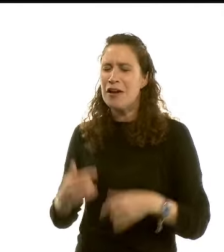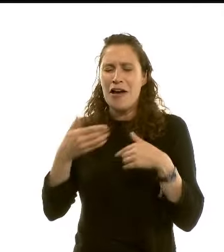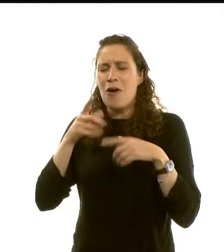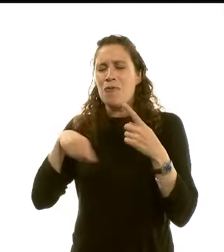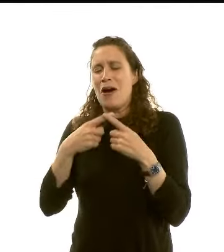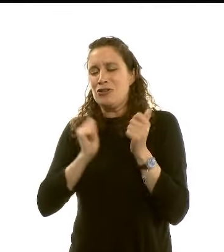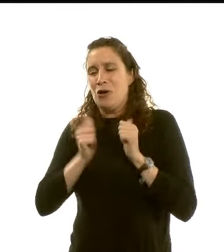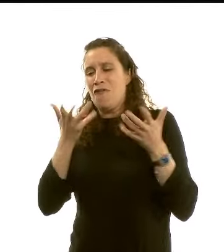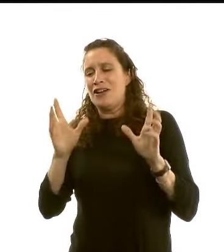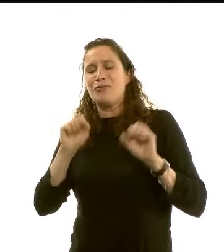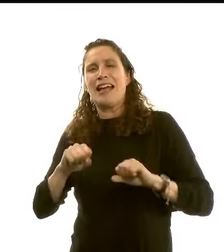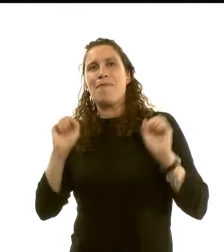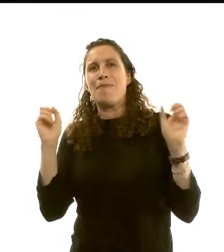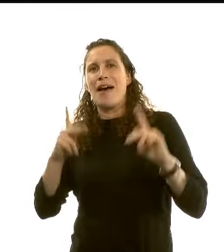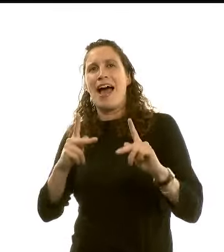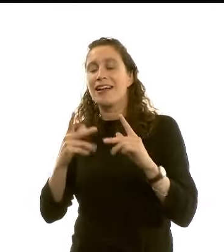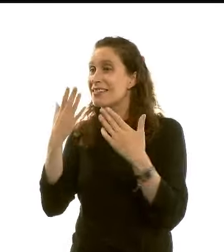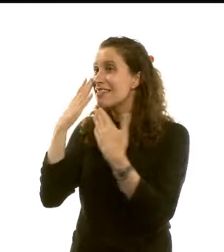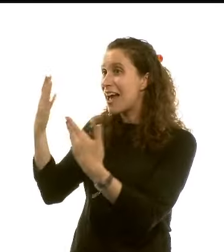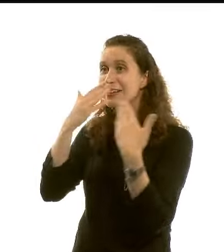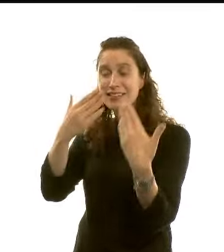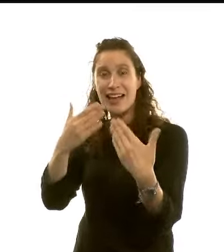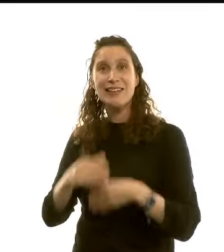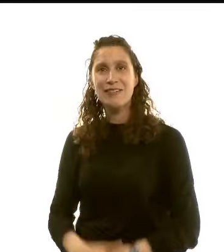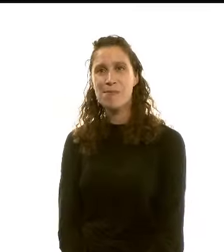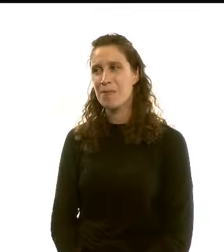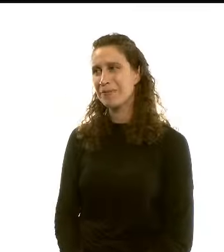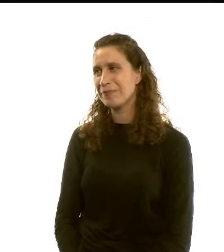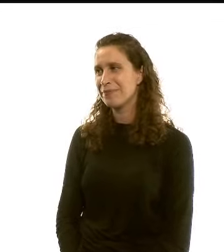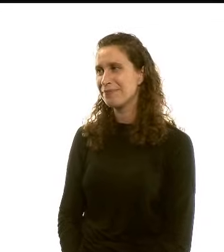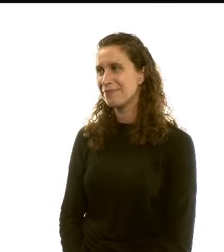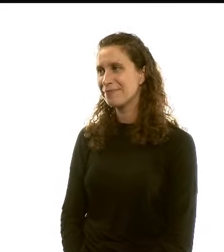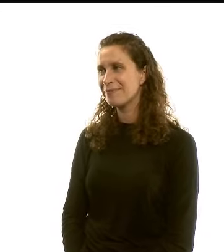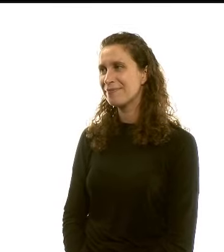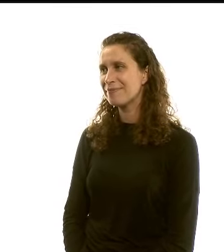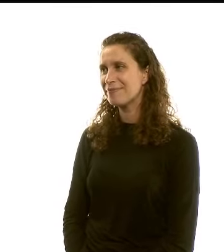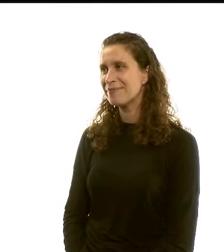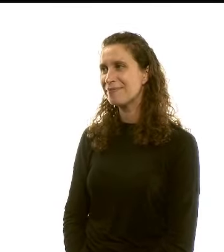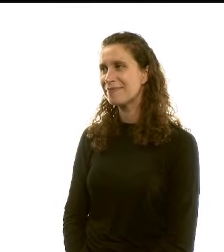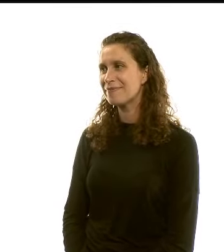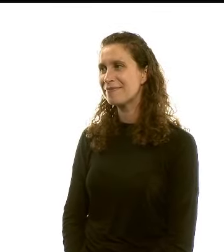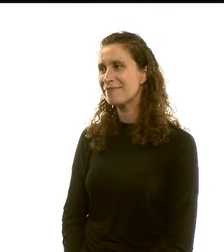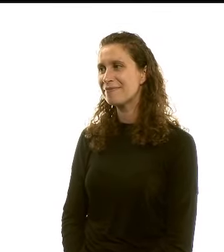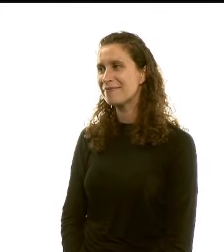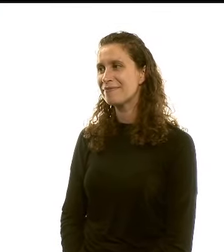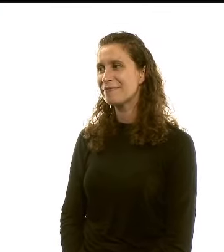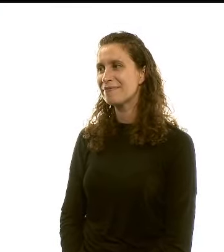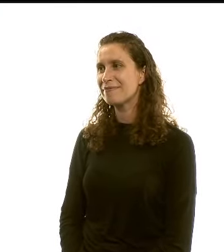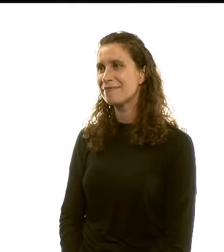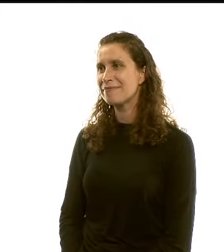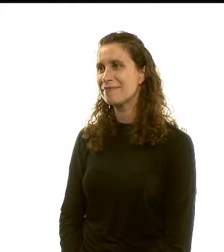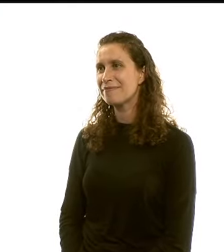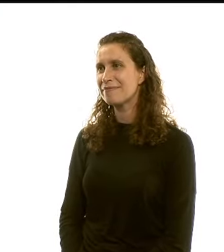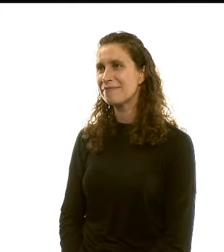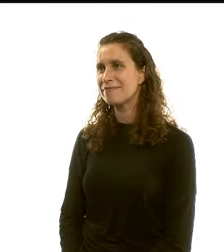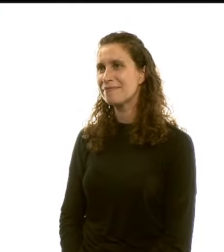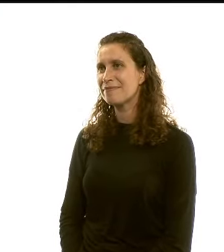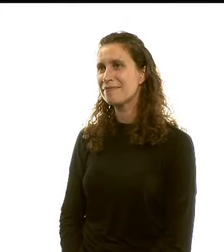worry. Huge thanks to the amazing Josh and Windsor. Thanks, you guys. Thanks, everybody. Thank you. You're wild. Thank you, Josh and Windsor. Thank you for your